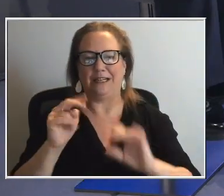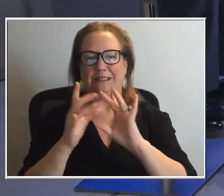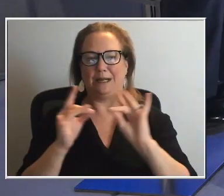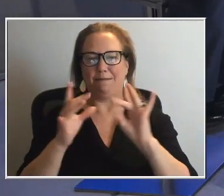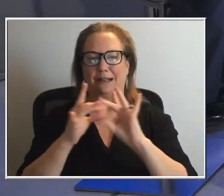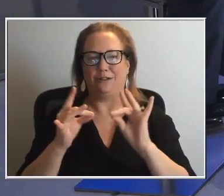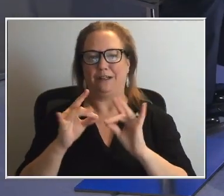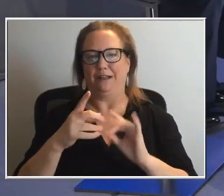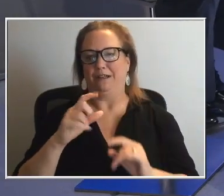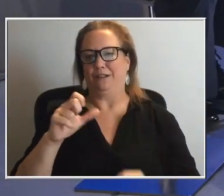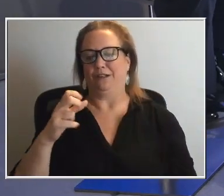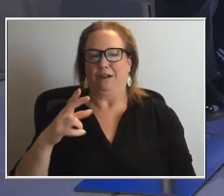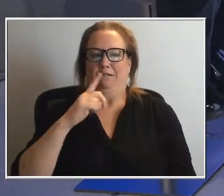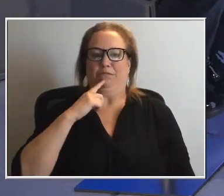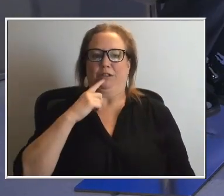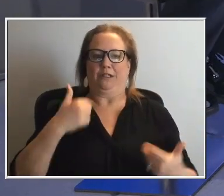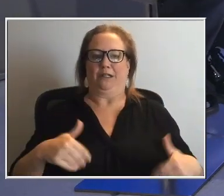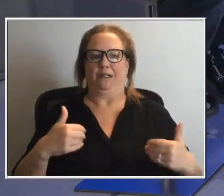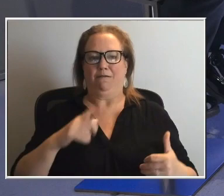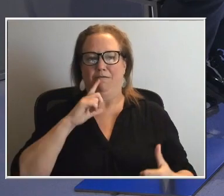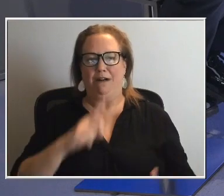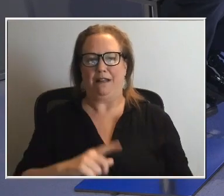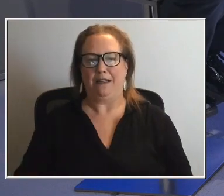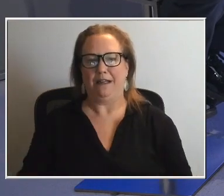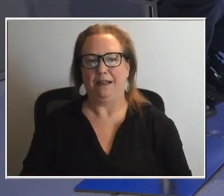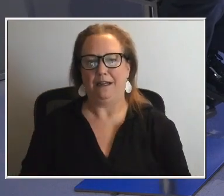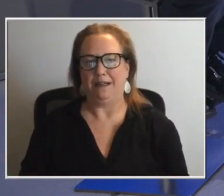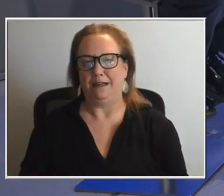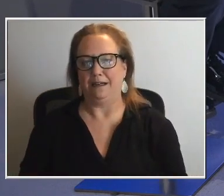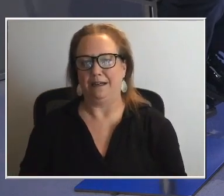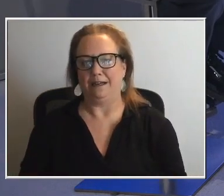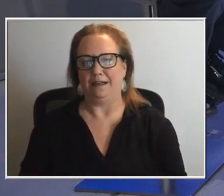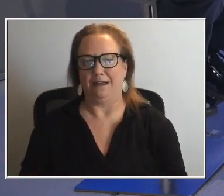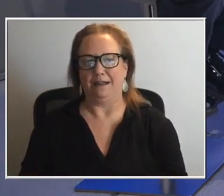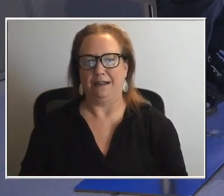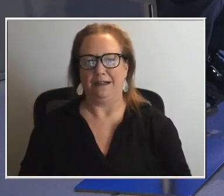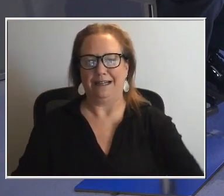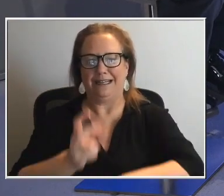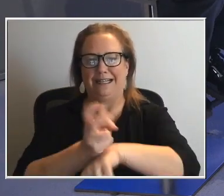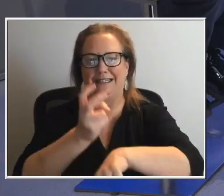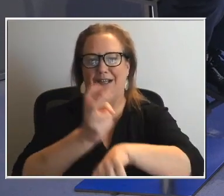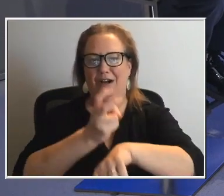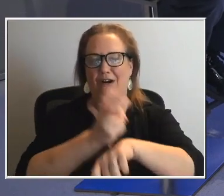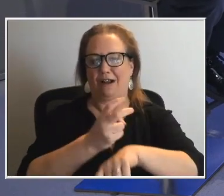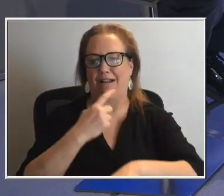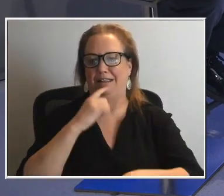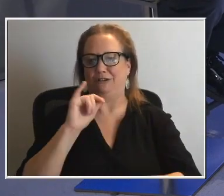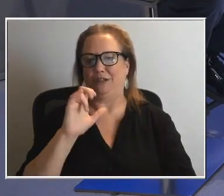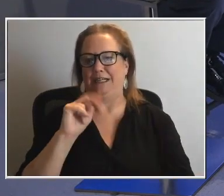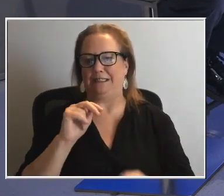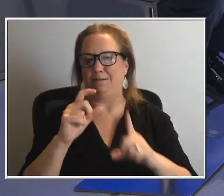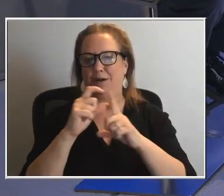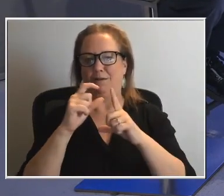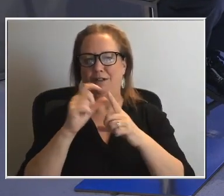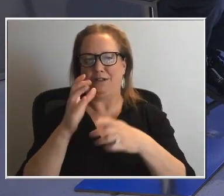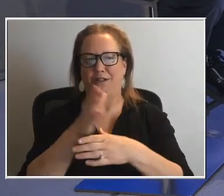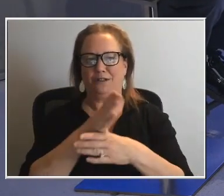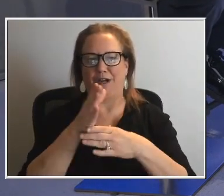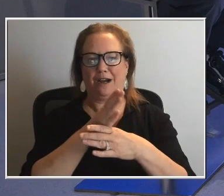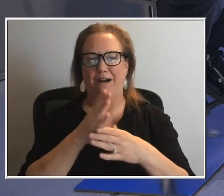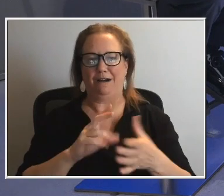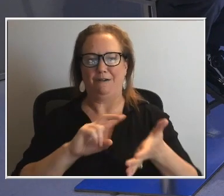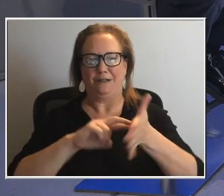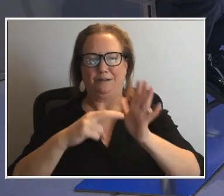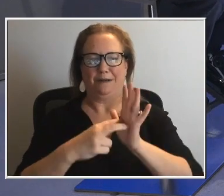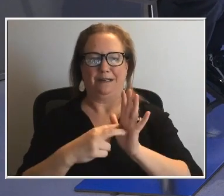she really just, I don't know, it's hard to, I guess I'll let Jason put it into words and share with you what you meant to him. But it